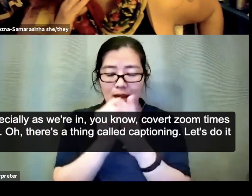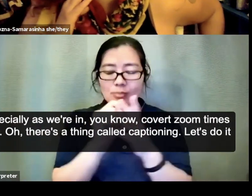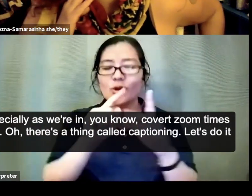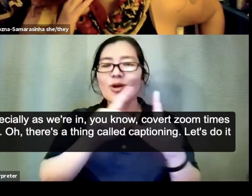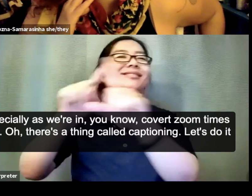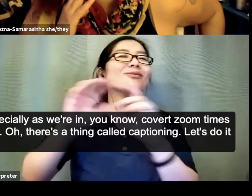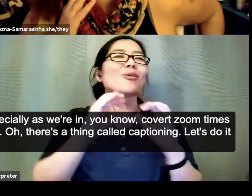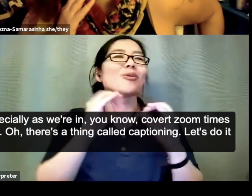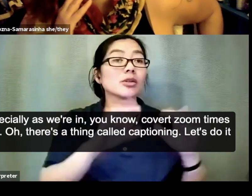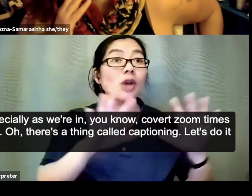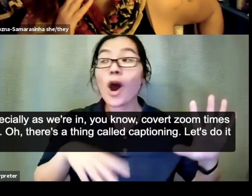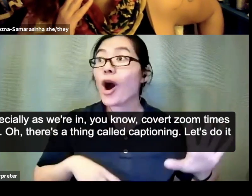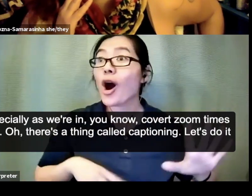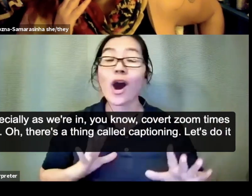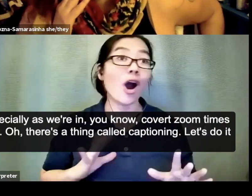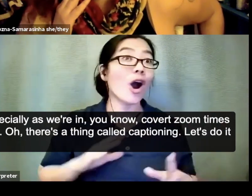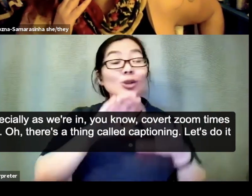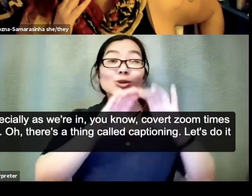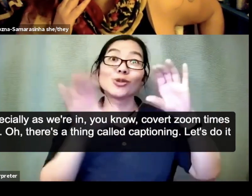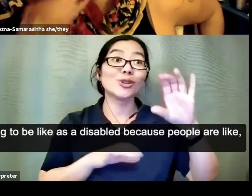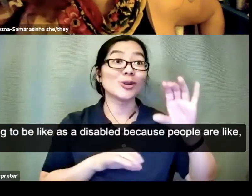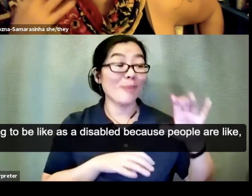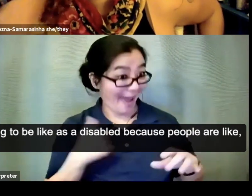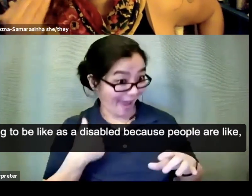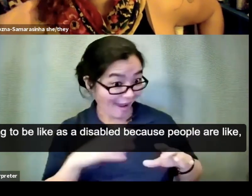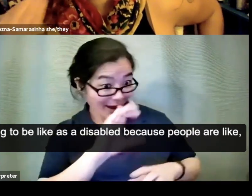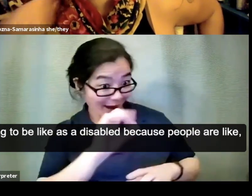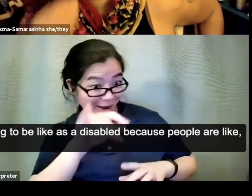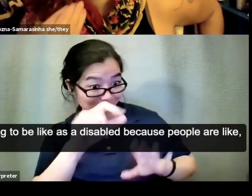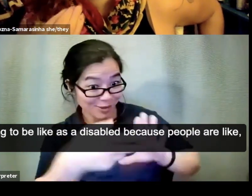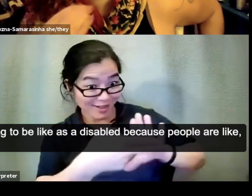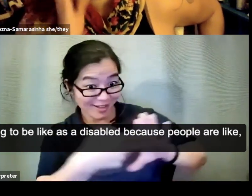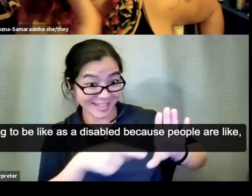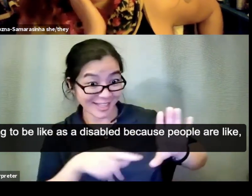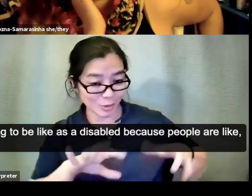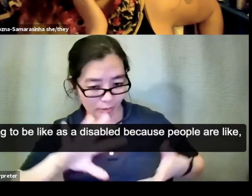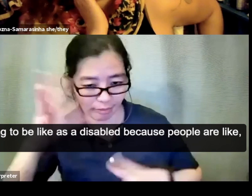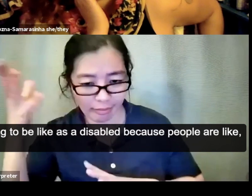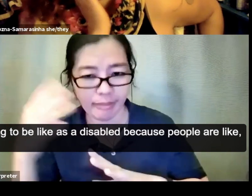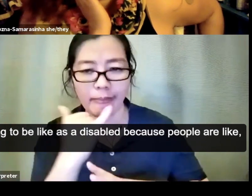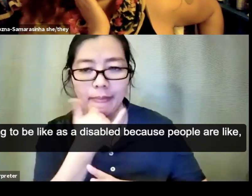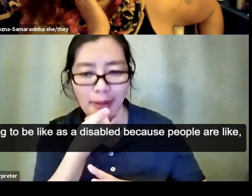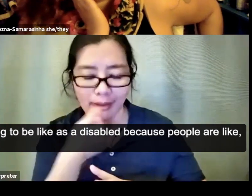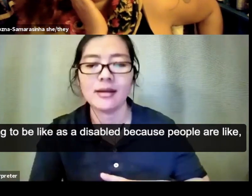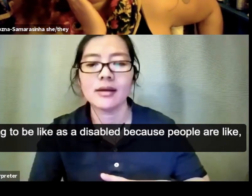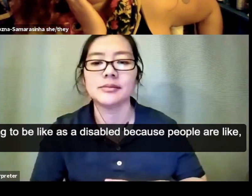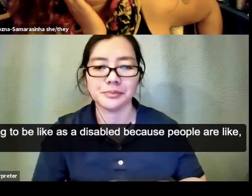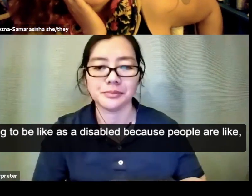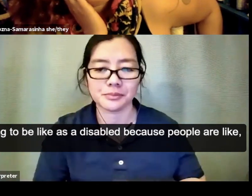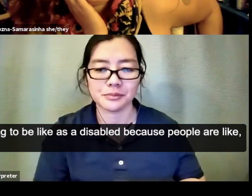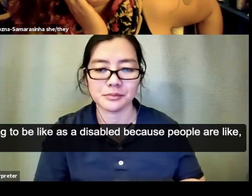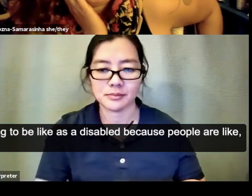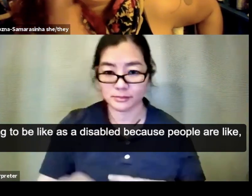there's a thing called captioning. Let's do it badly. It's been really amazing to be like, as a disabled, because people are like, you